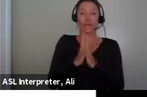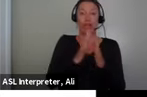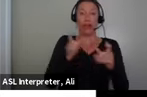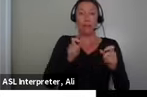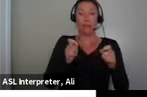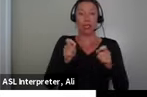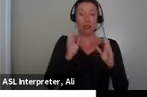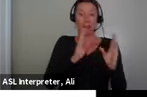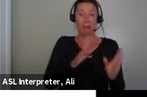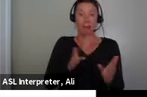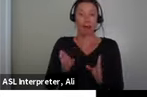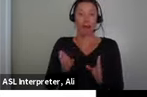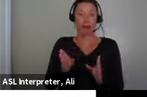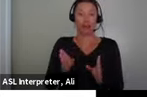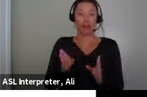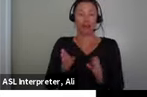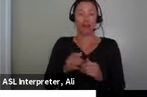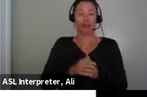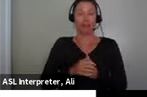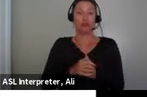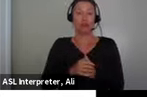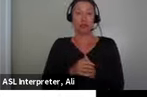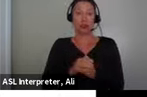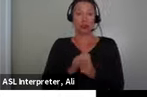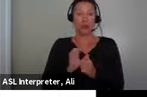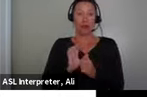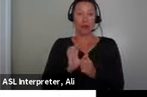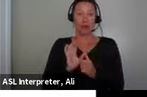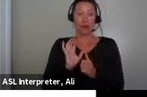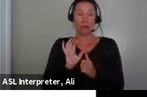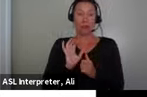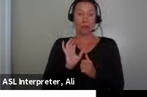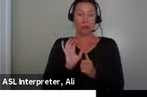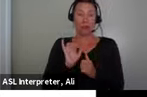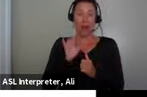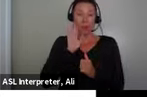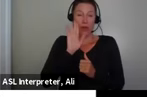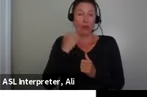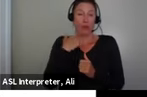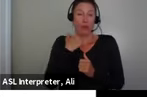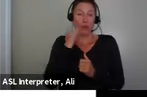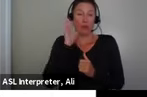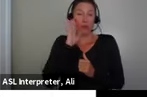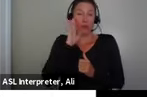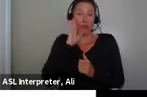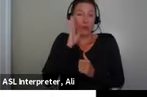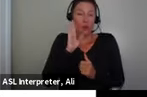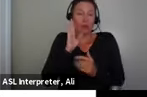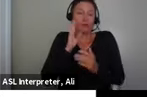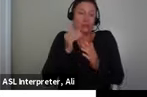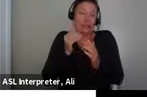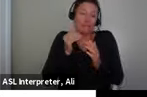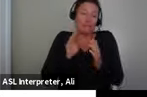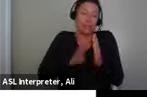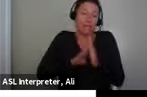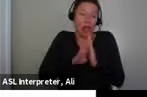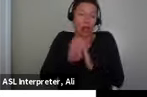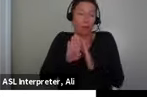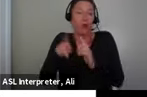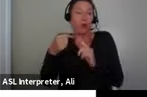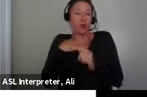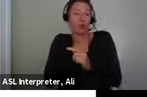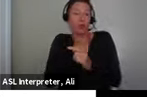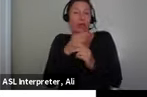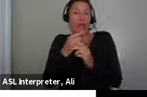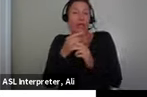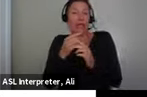that would be developed as you get closer to construction, and